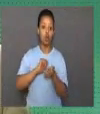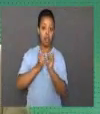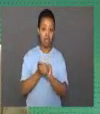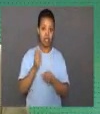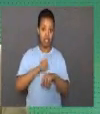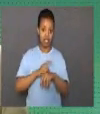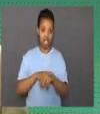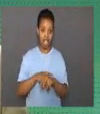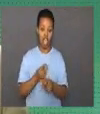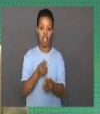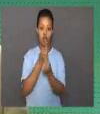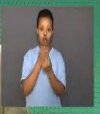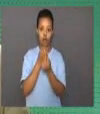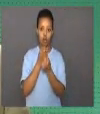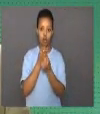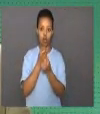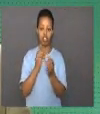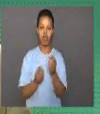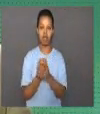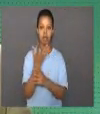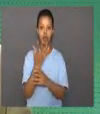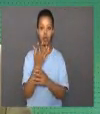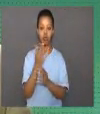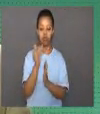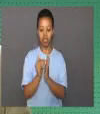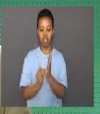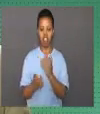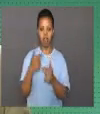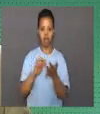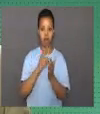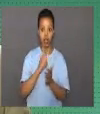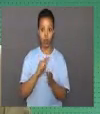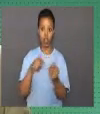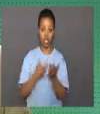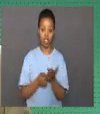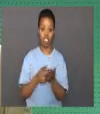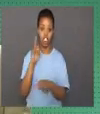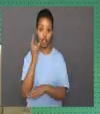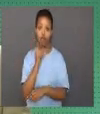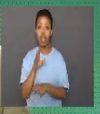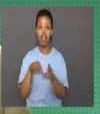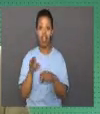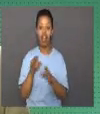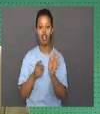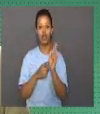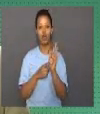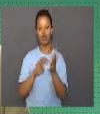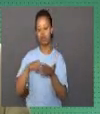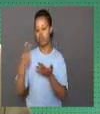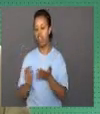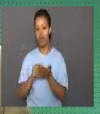nutrient production slows down, and the trees lose their leaves. This is